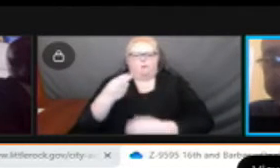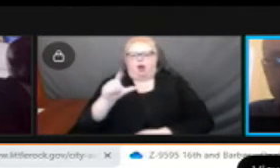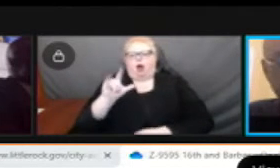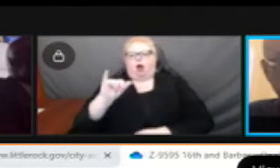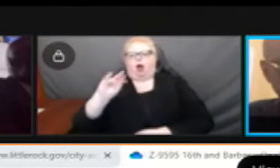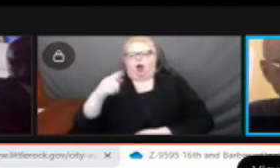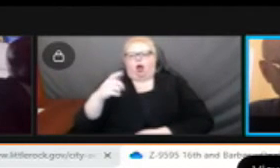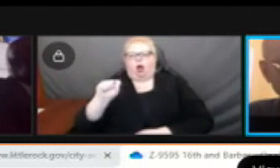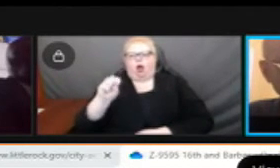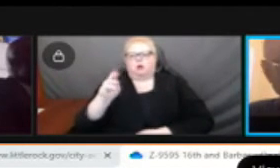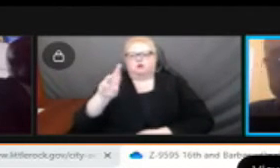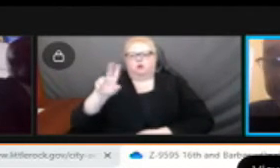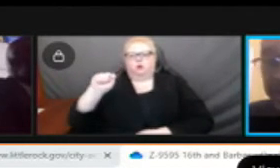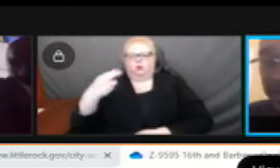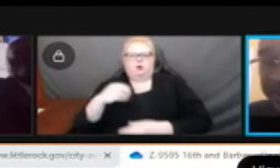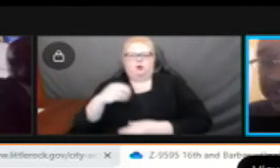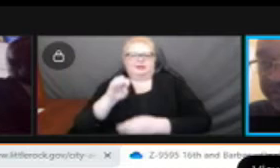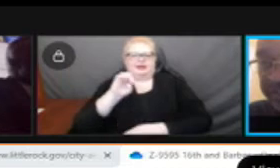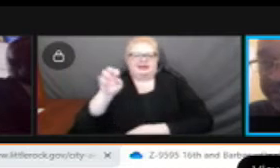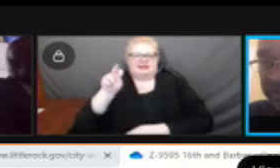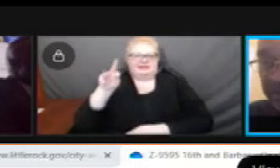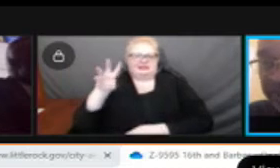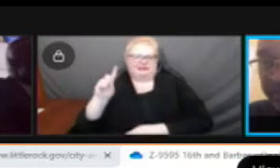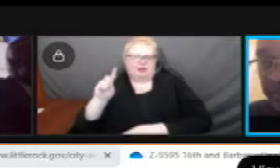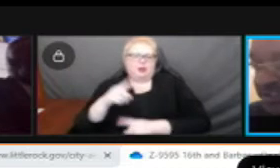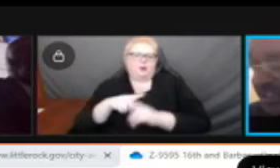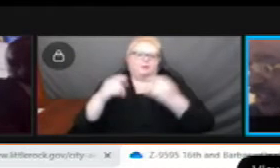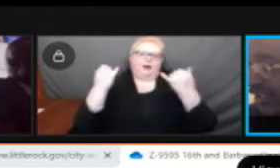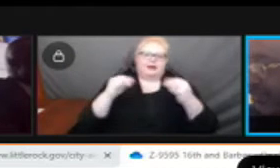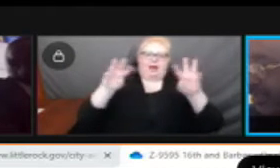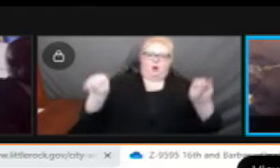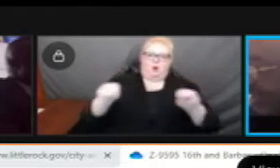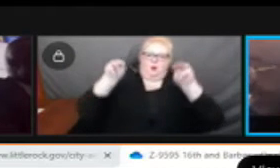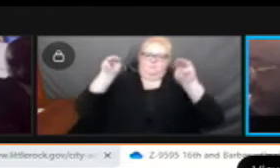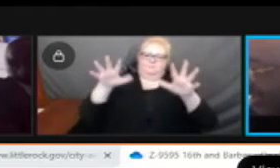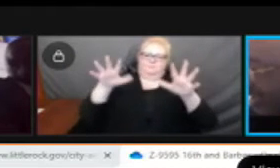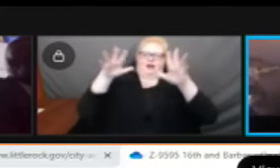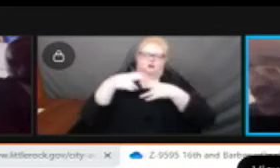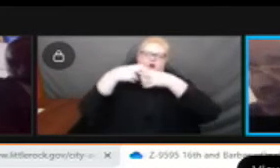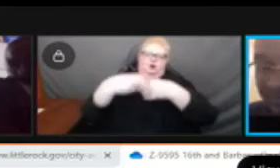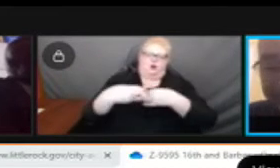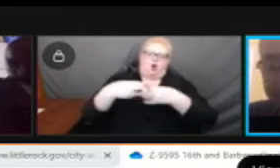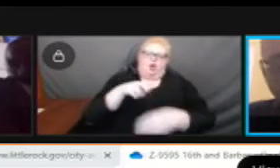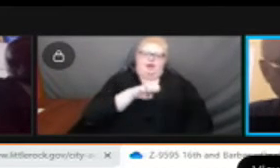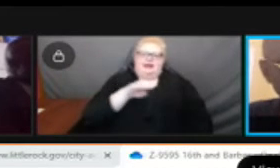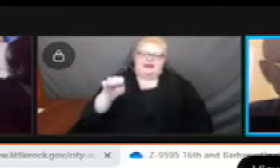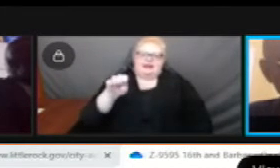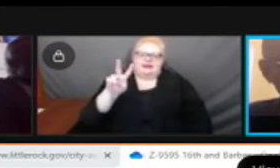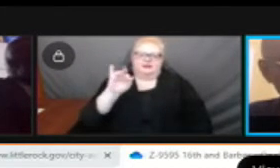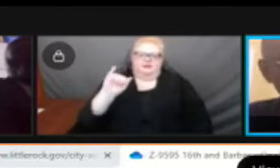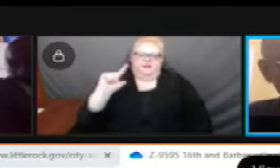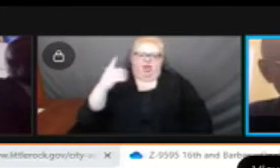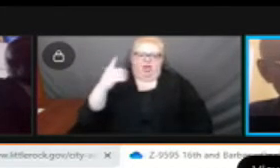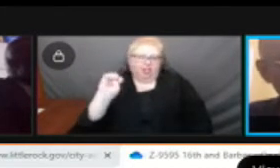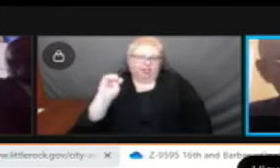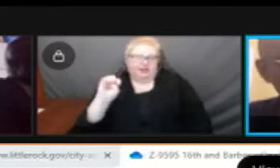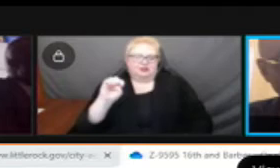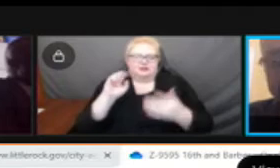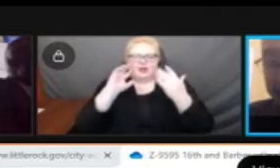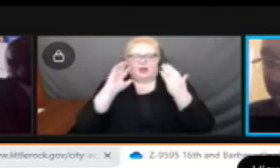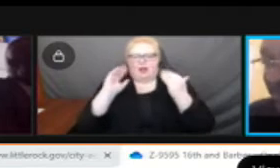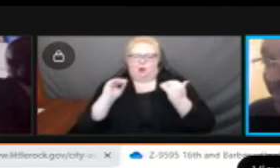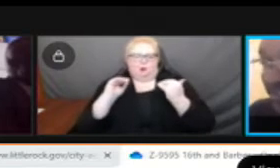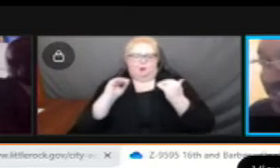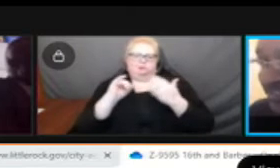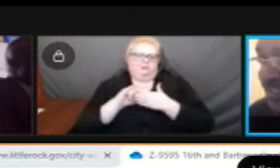it's magically, majestically going to be called East Village. So I want to tell him that hopefully that can soothe him, that it won't